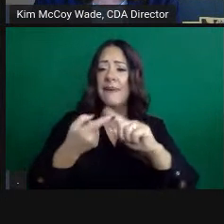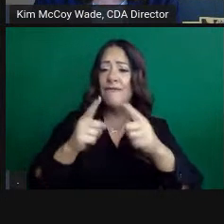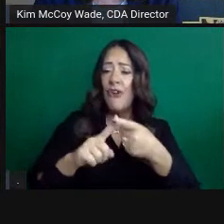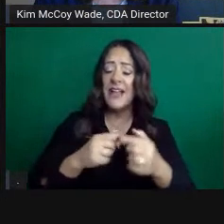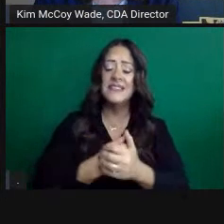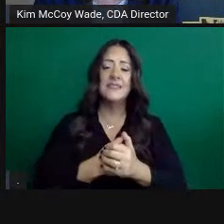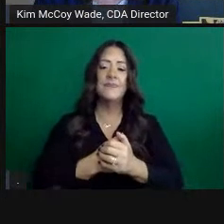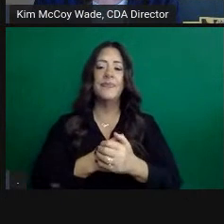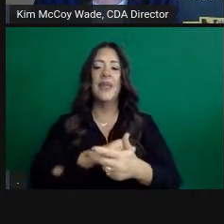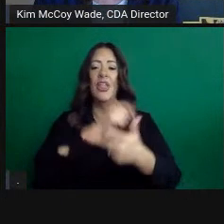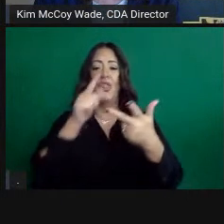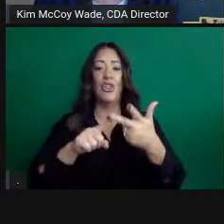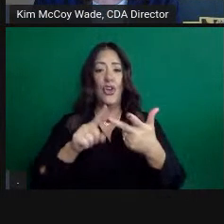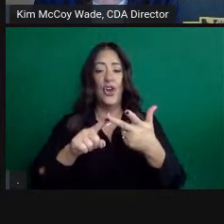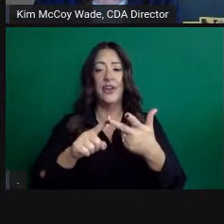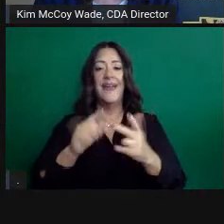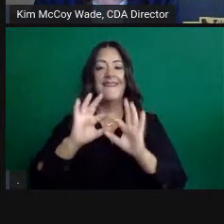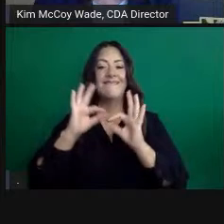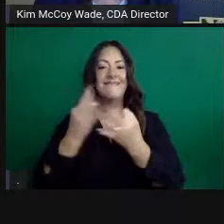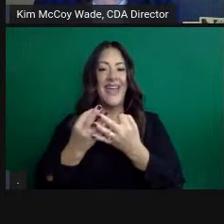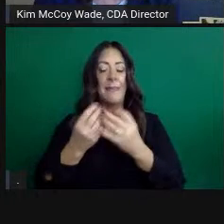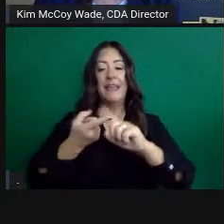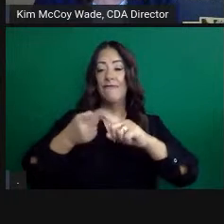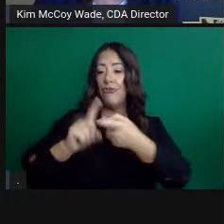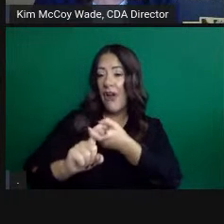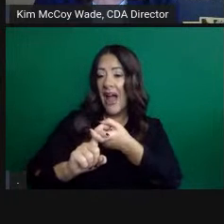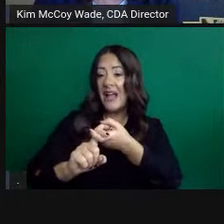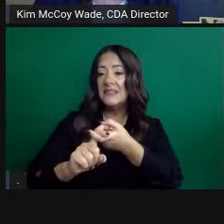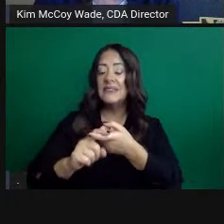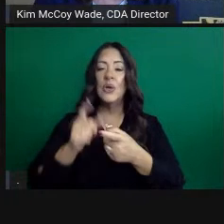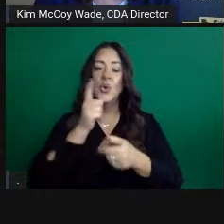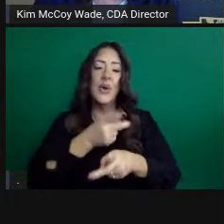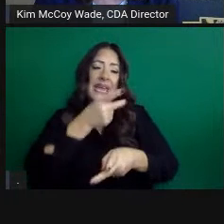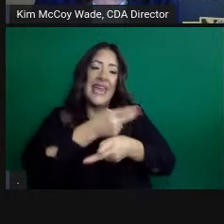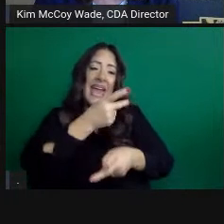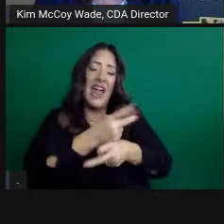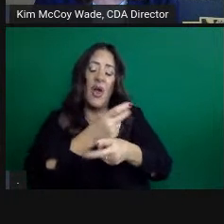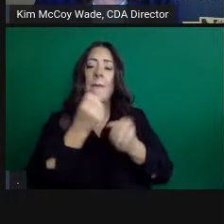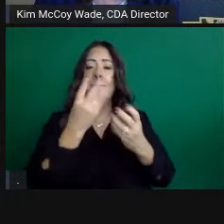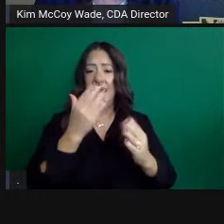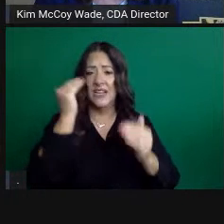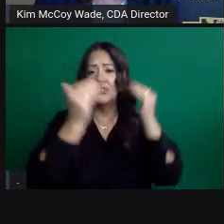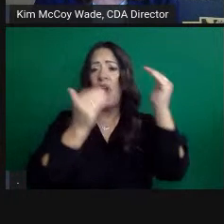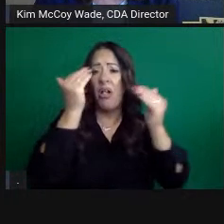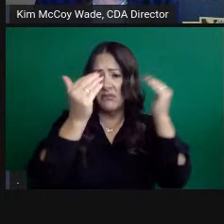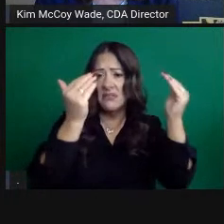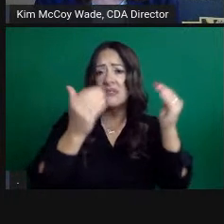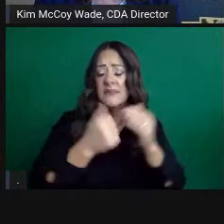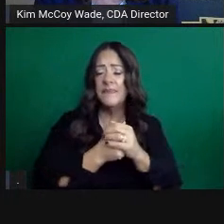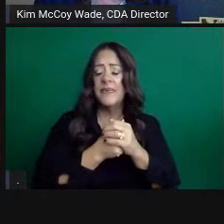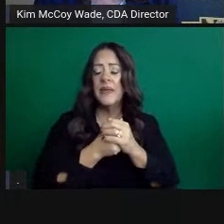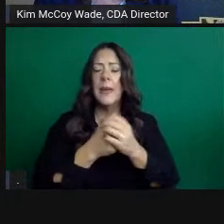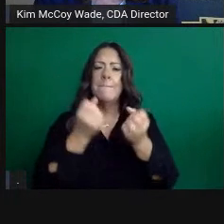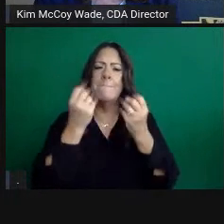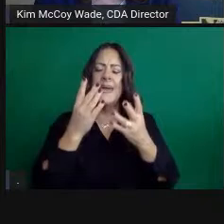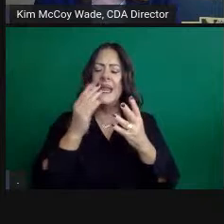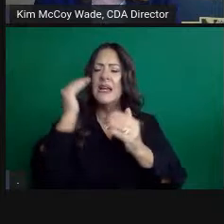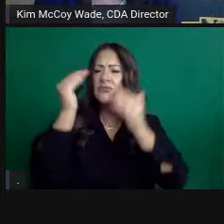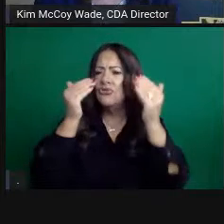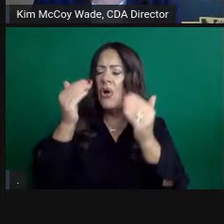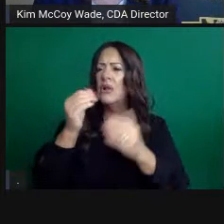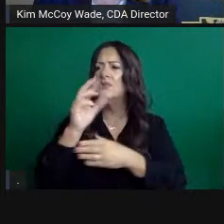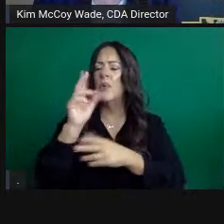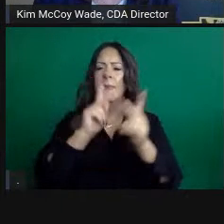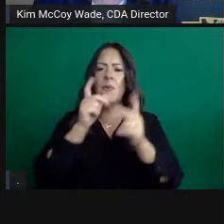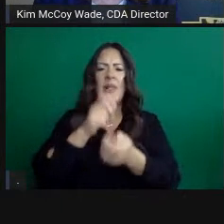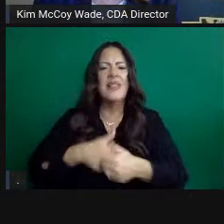family caregiving. And right here, we want to make a special focus on those of us who are friends and family with people living in nursing homes or assisted